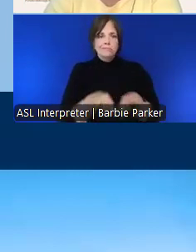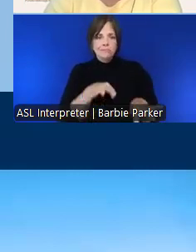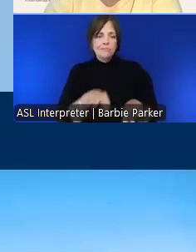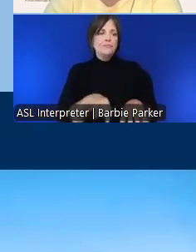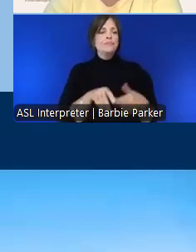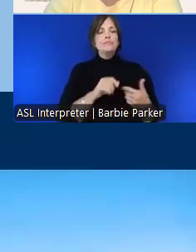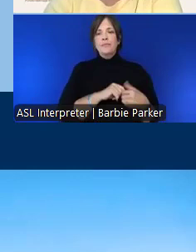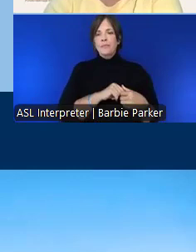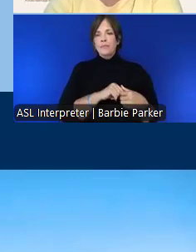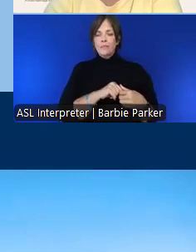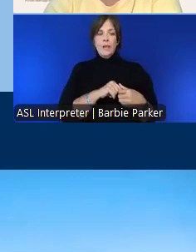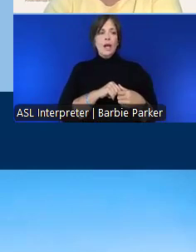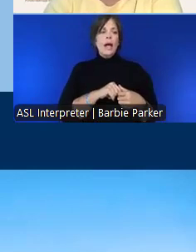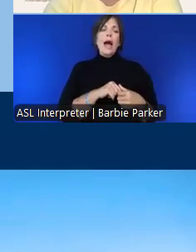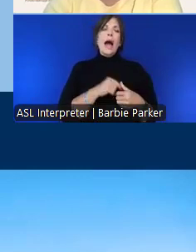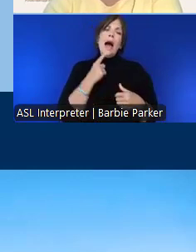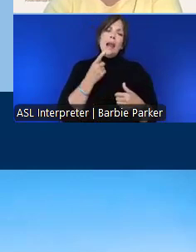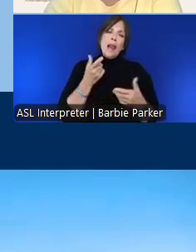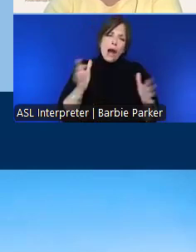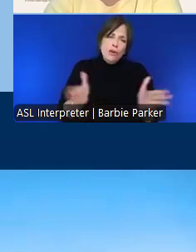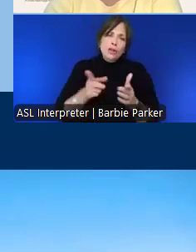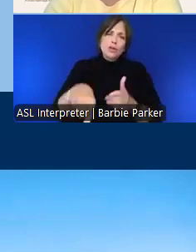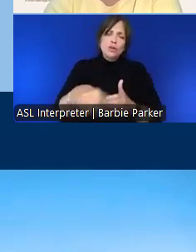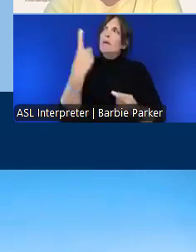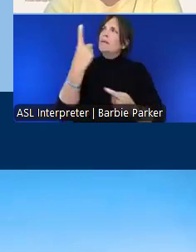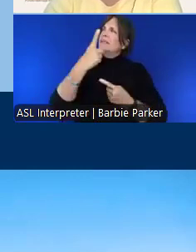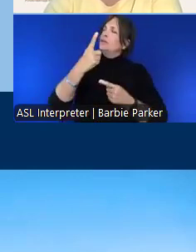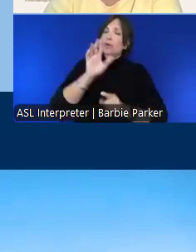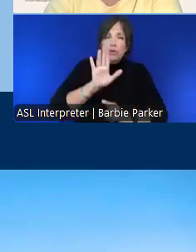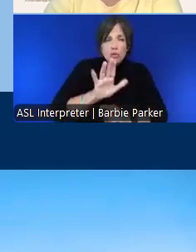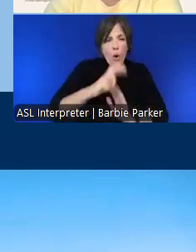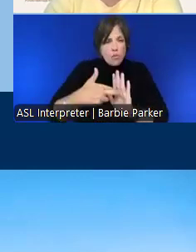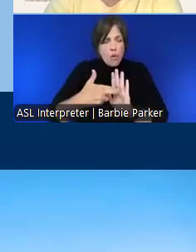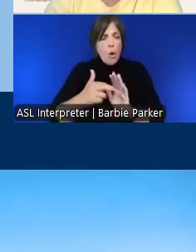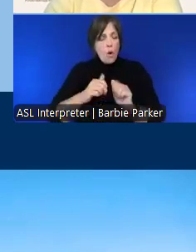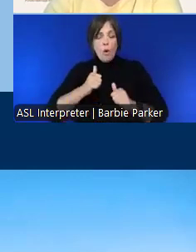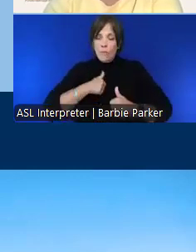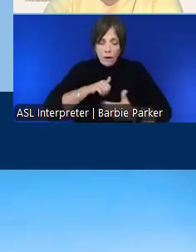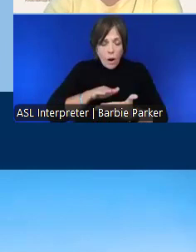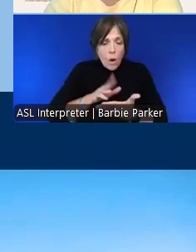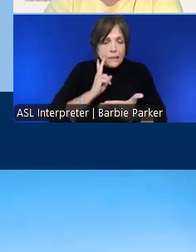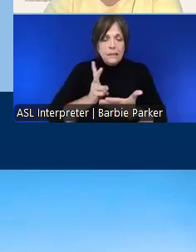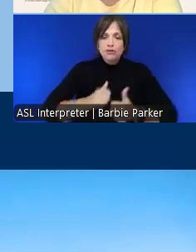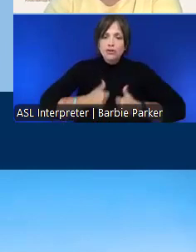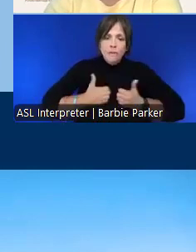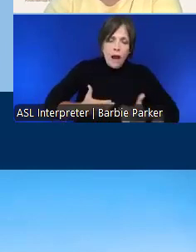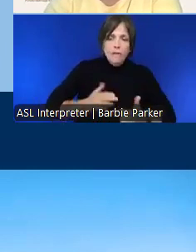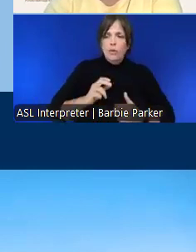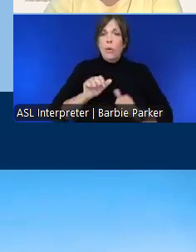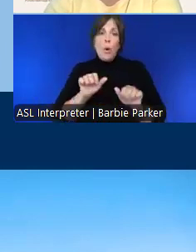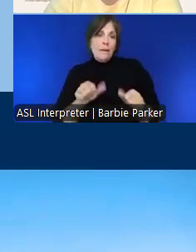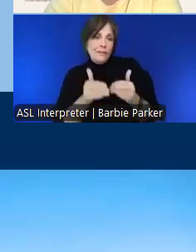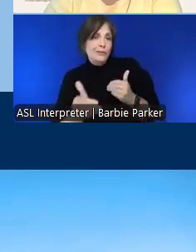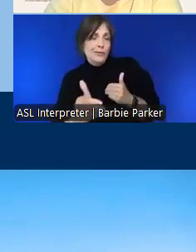think about your specific role, how you encounter survivors or potential victims, and how the knowledge of